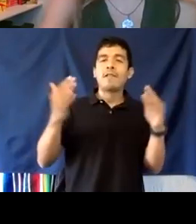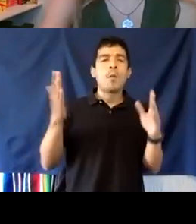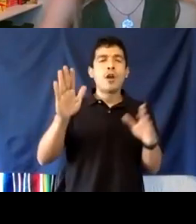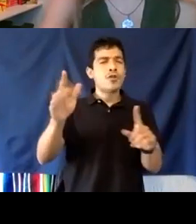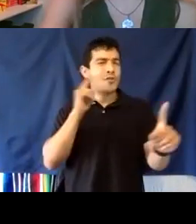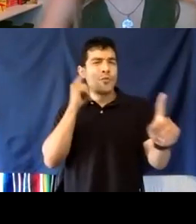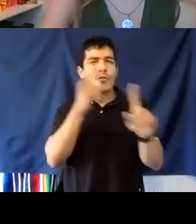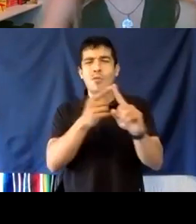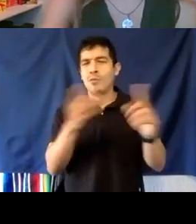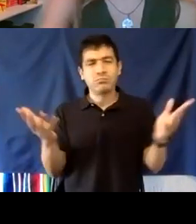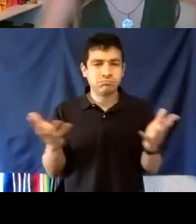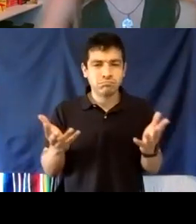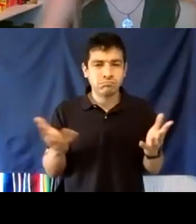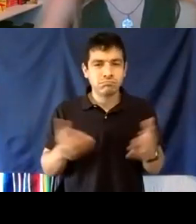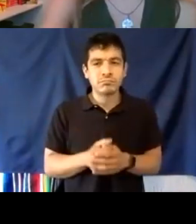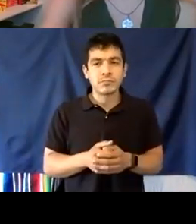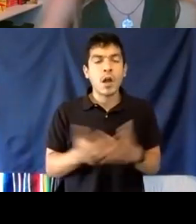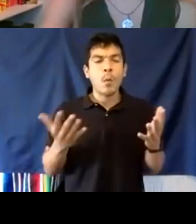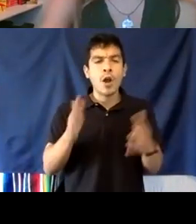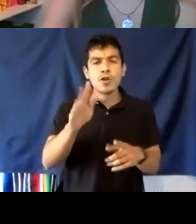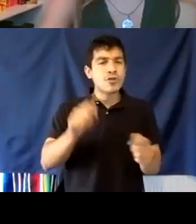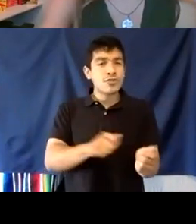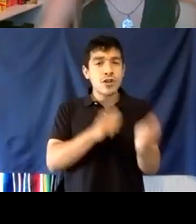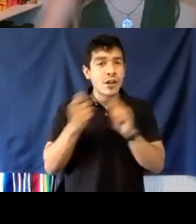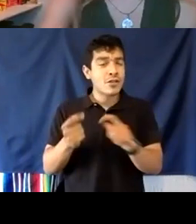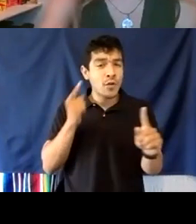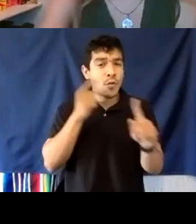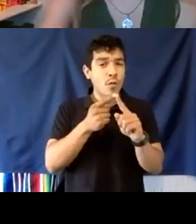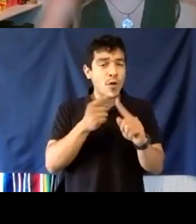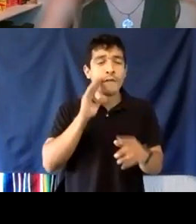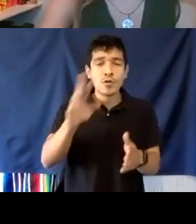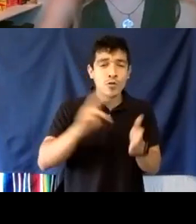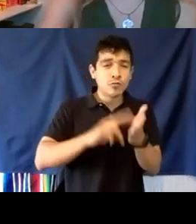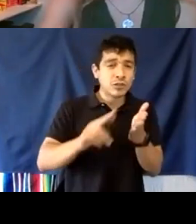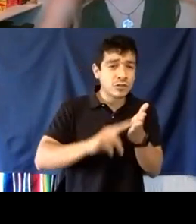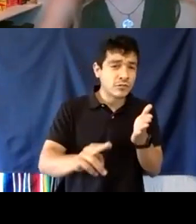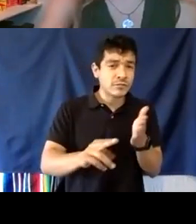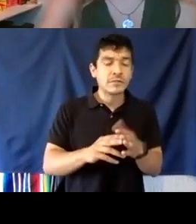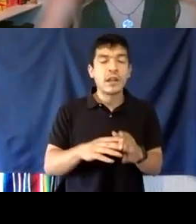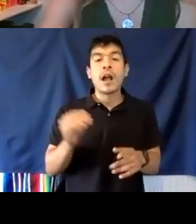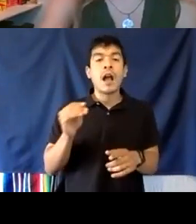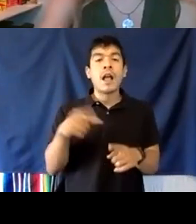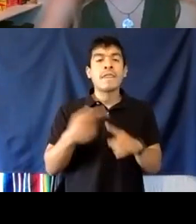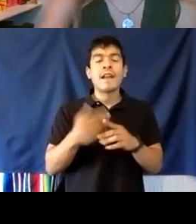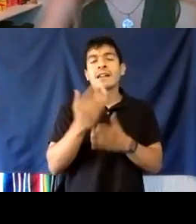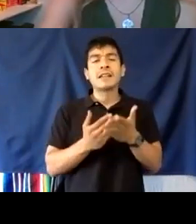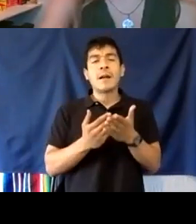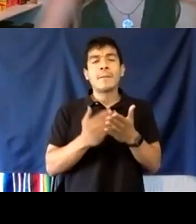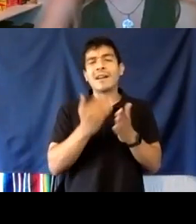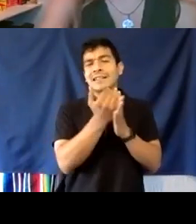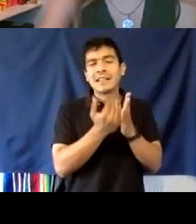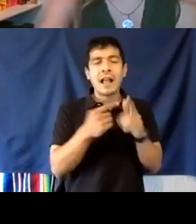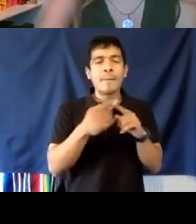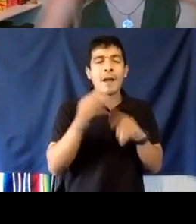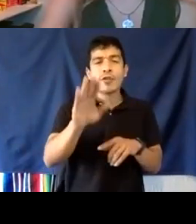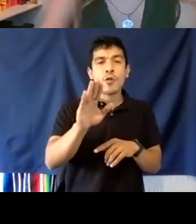if there are, you know, some of what are the change goals that the research is designed for, and perhaps some details on the methodology or design of the